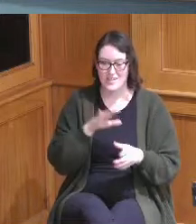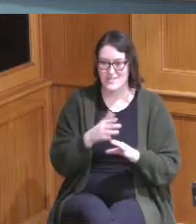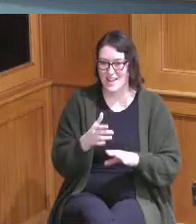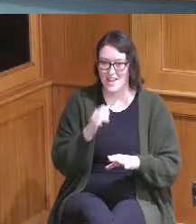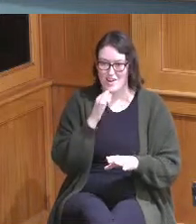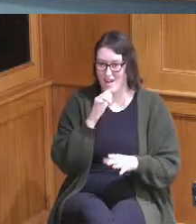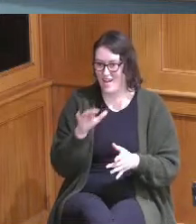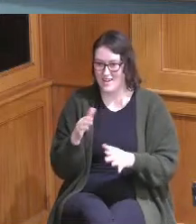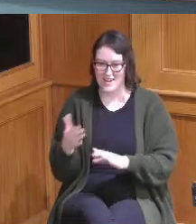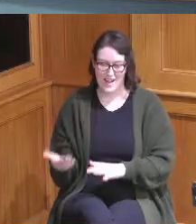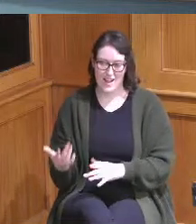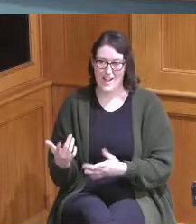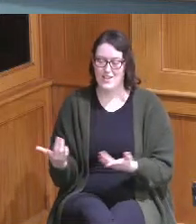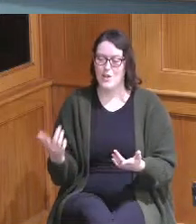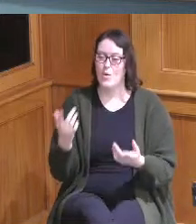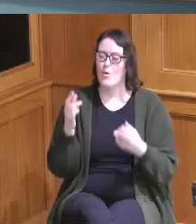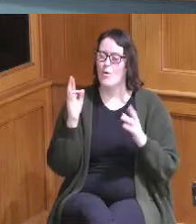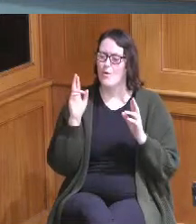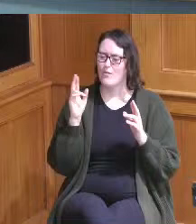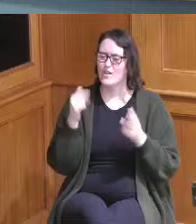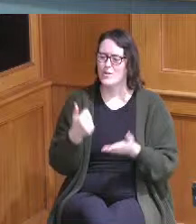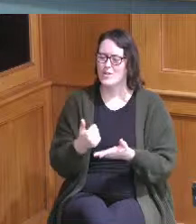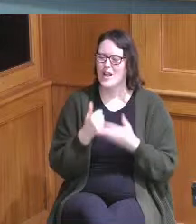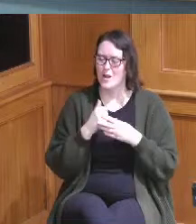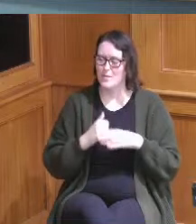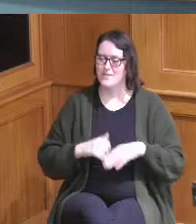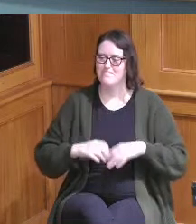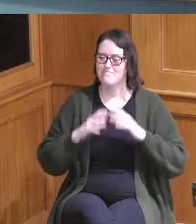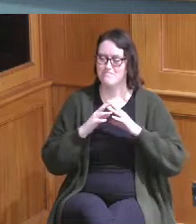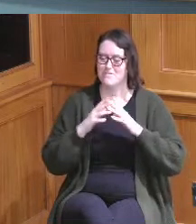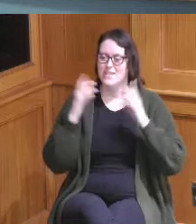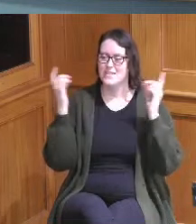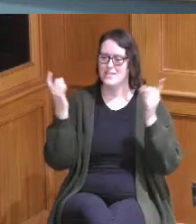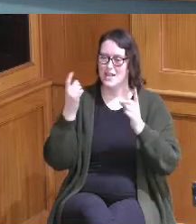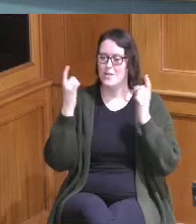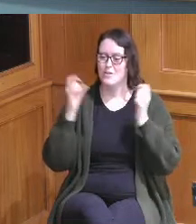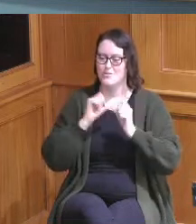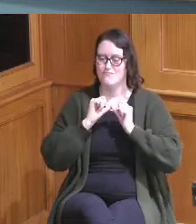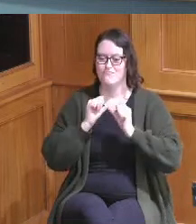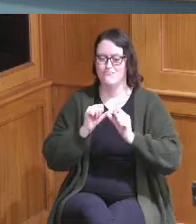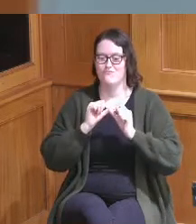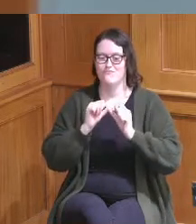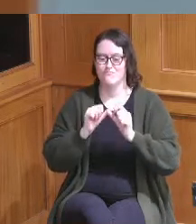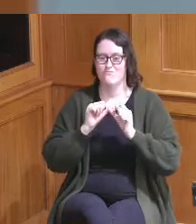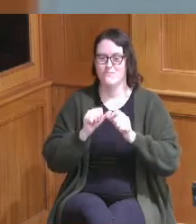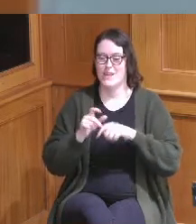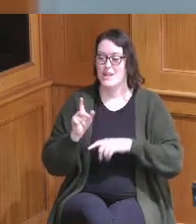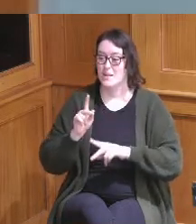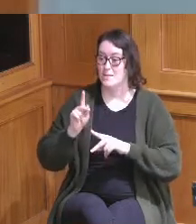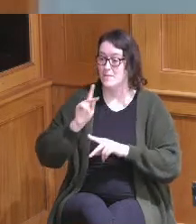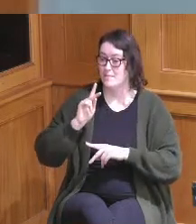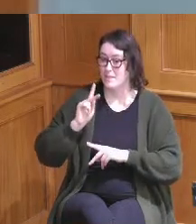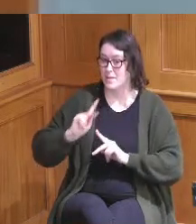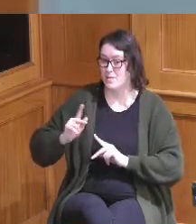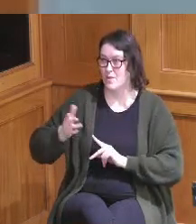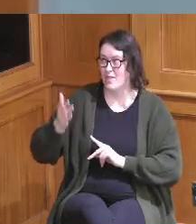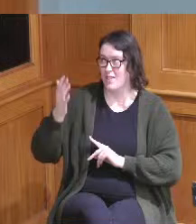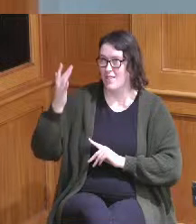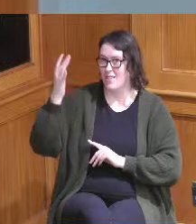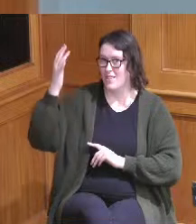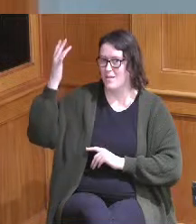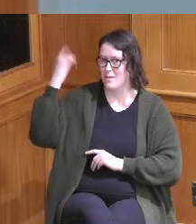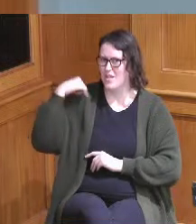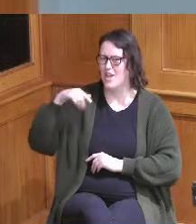that you will help us put together the celebration to keep it going. Because those people back there, they knew what they was